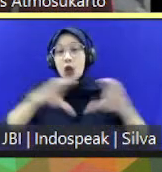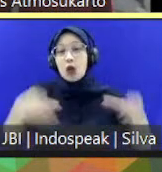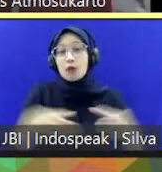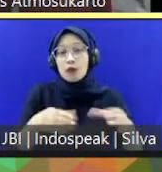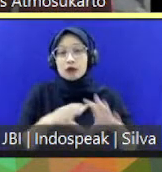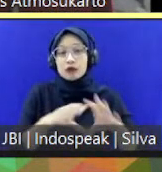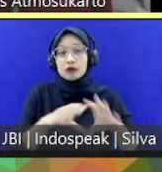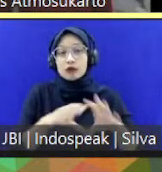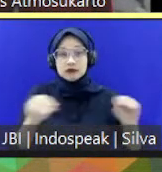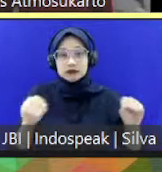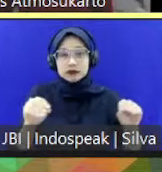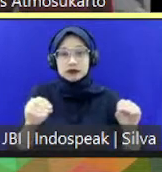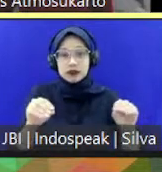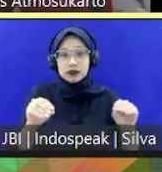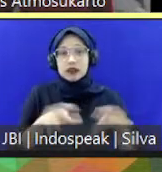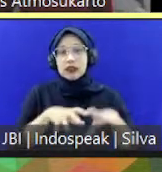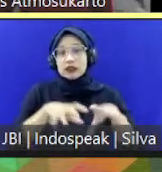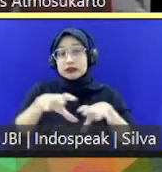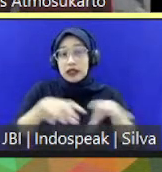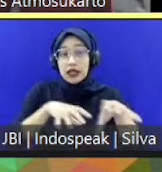other, and I had to put it in